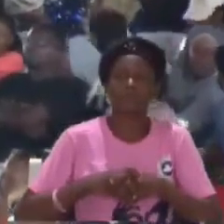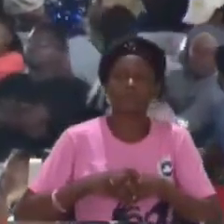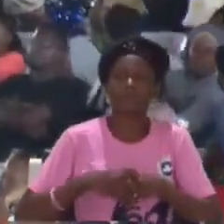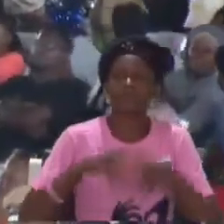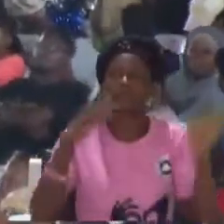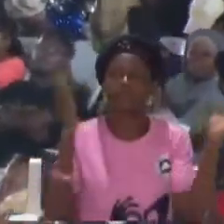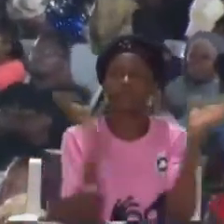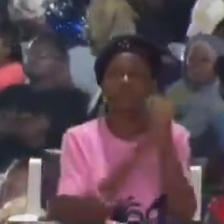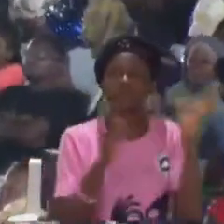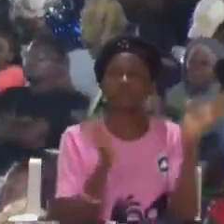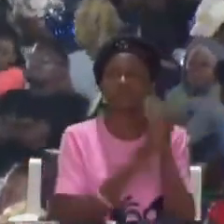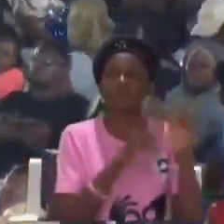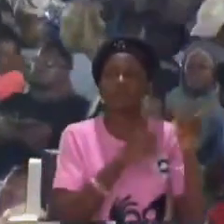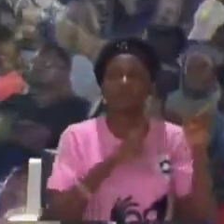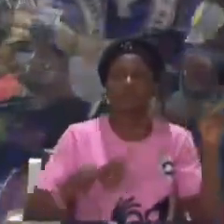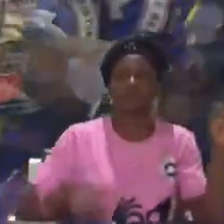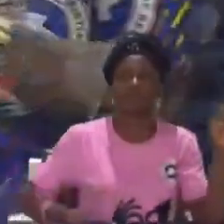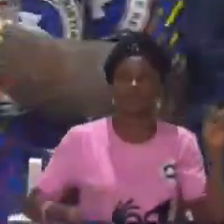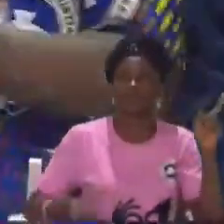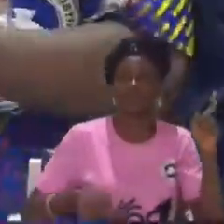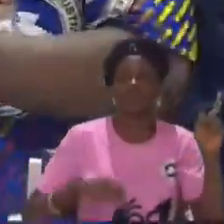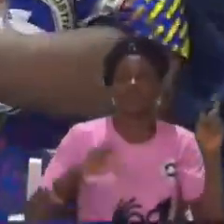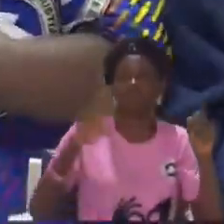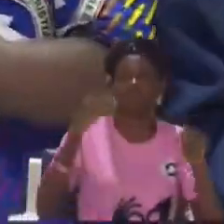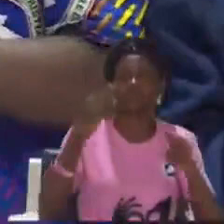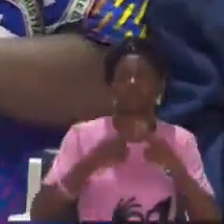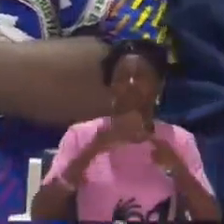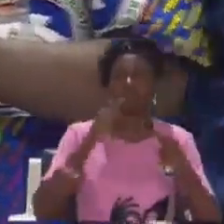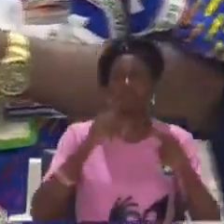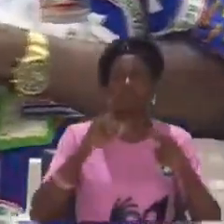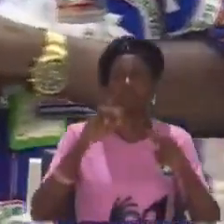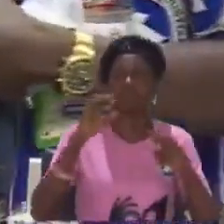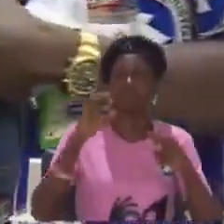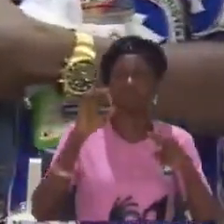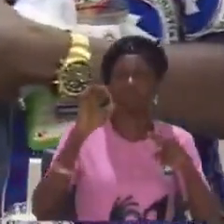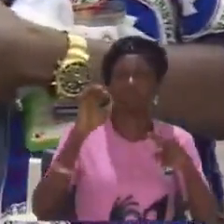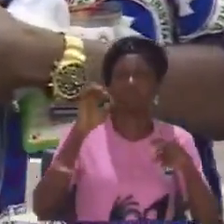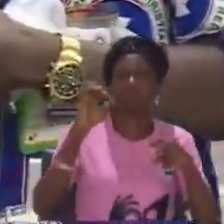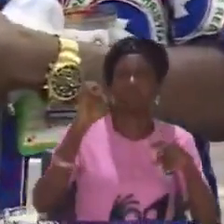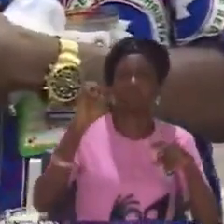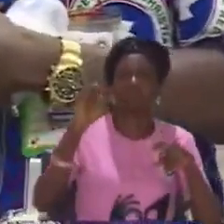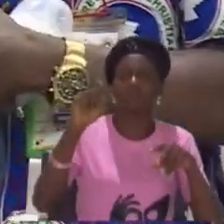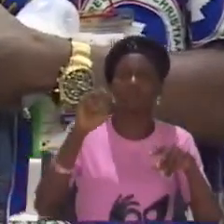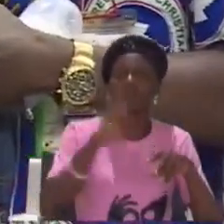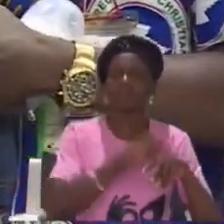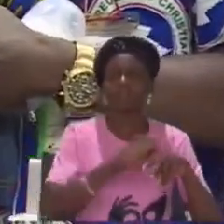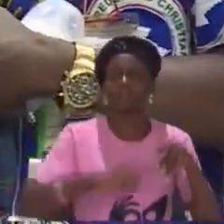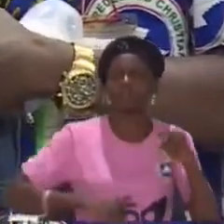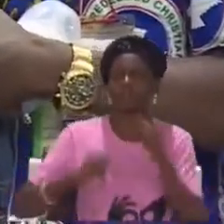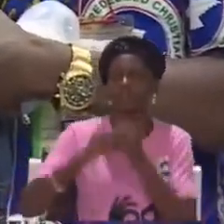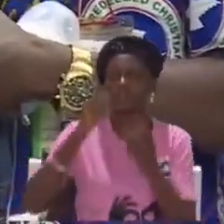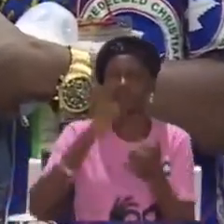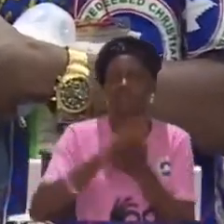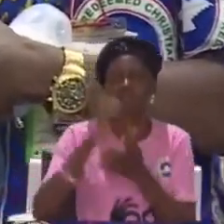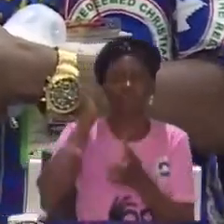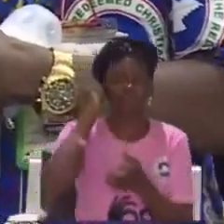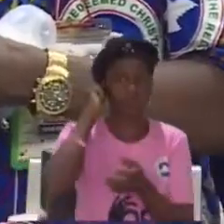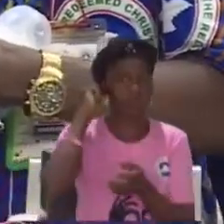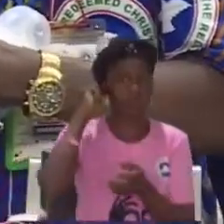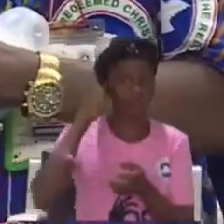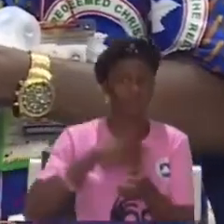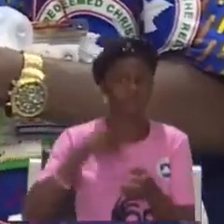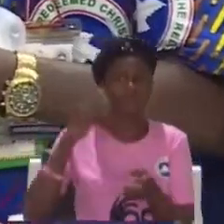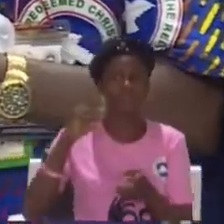Praise the Lord. My name is Esther Olashupo with my husband, Dickie